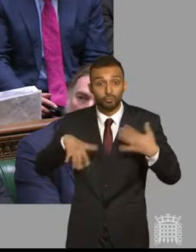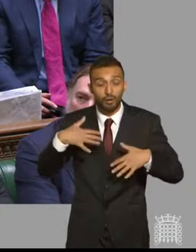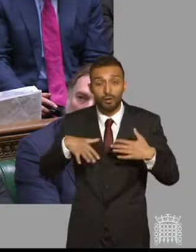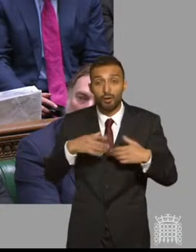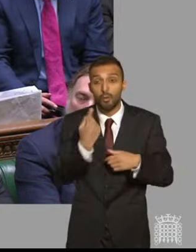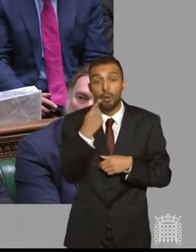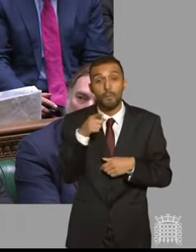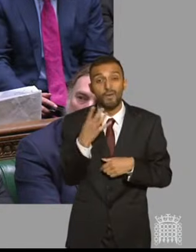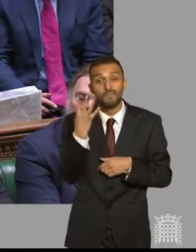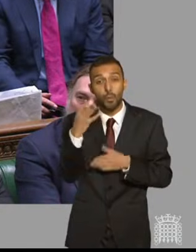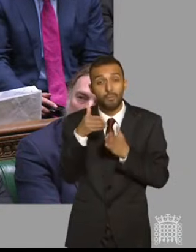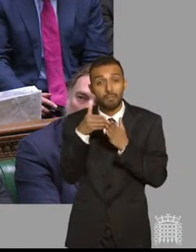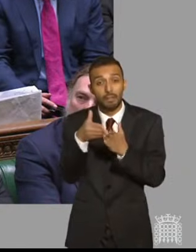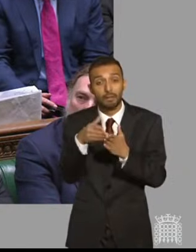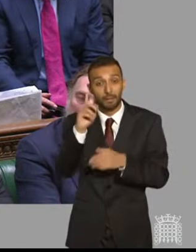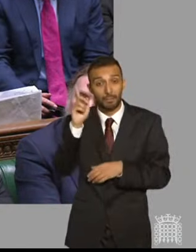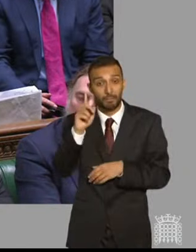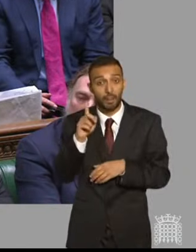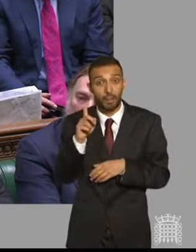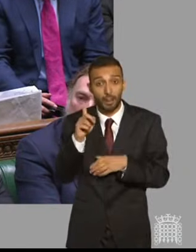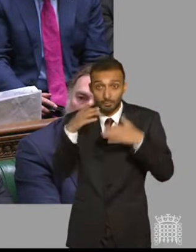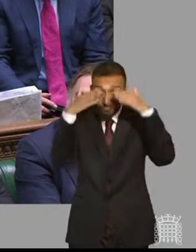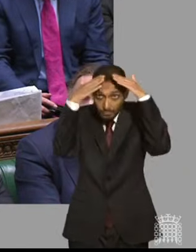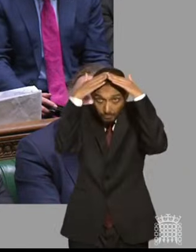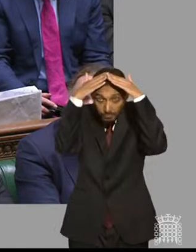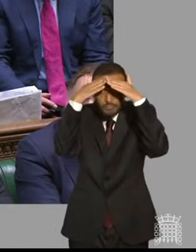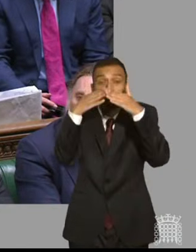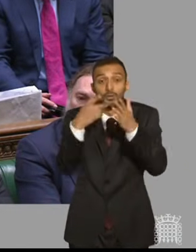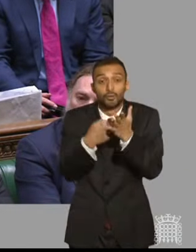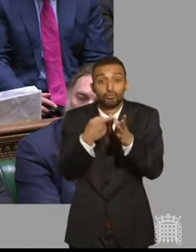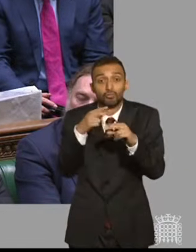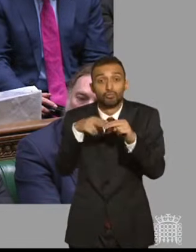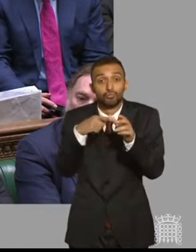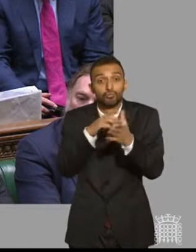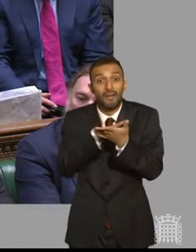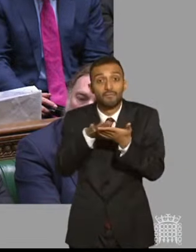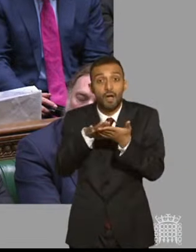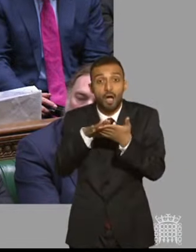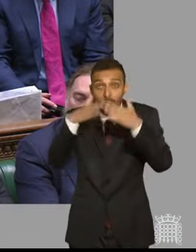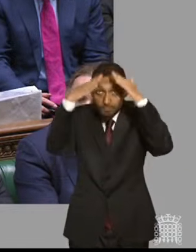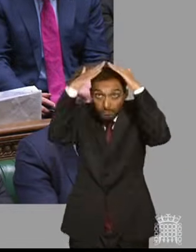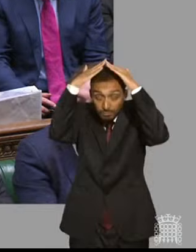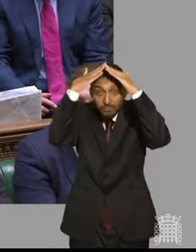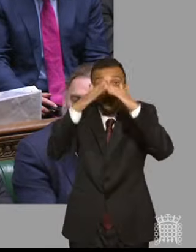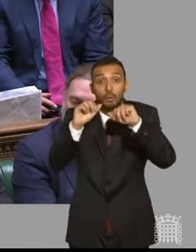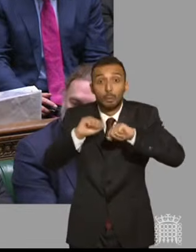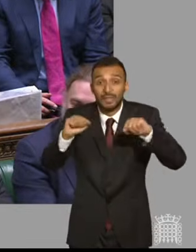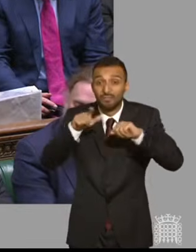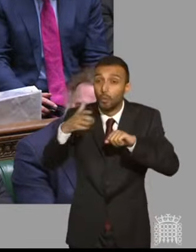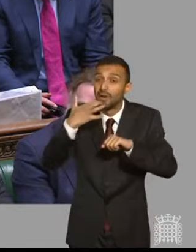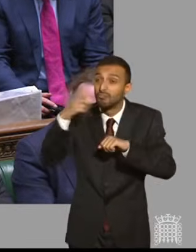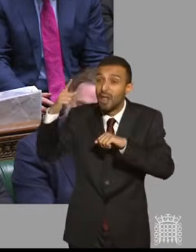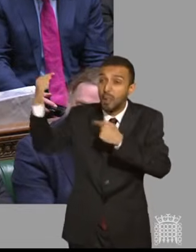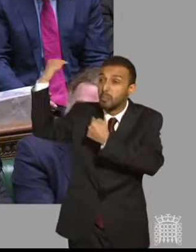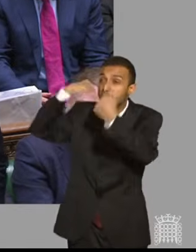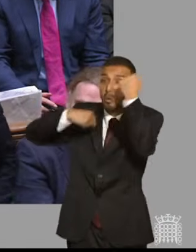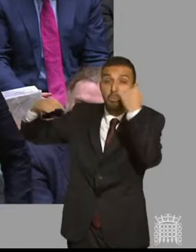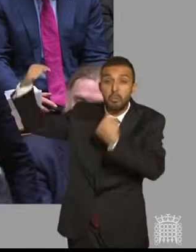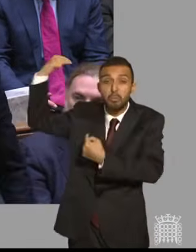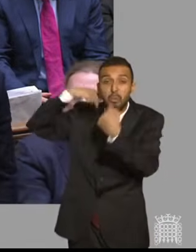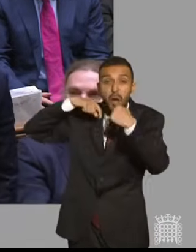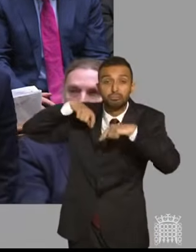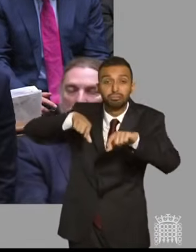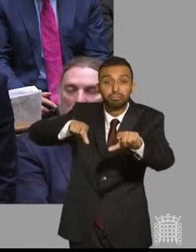an imminent Israeli onslaught. Surely the Prime Minister must accept that that does not amount